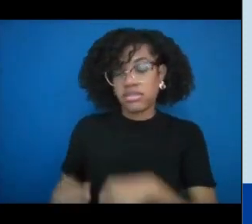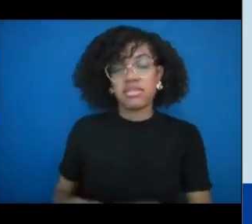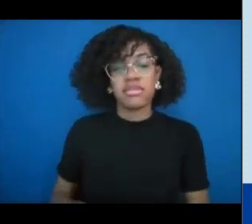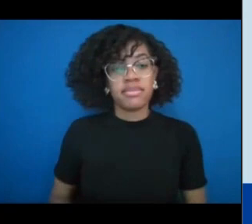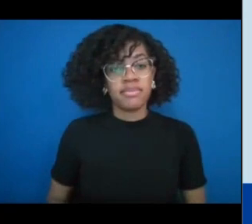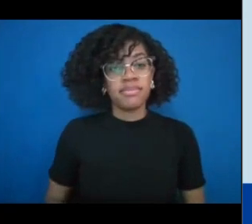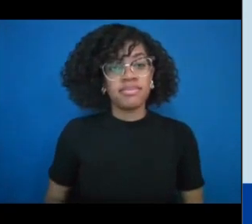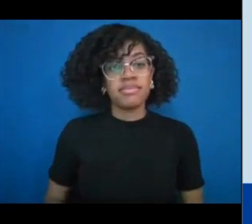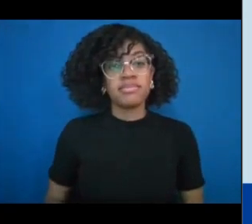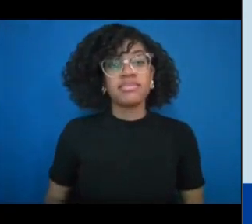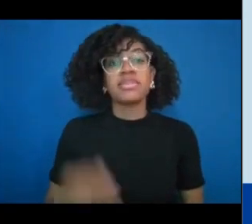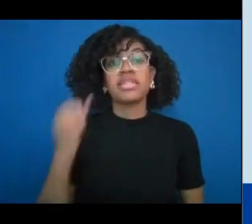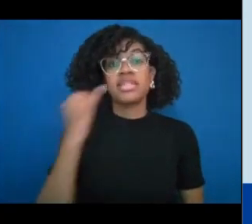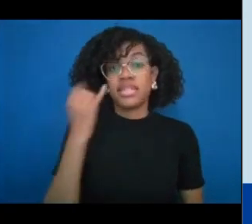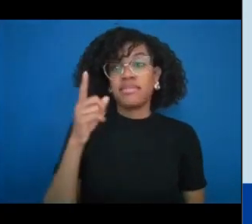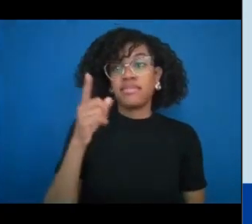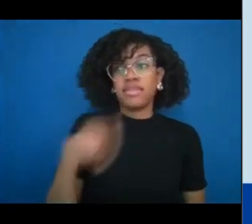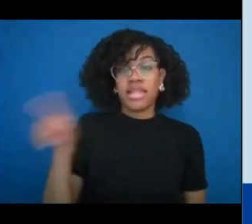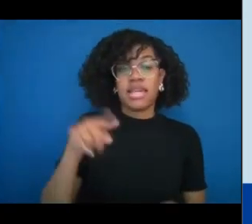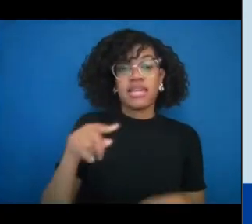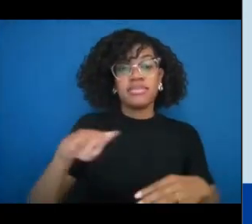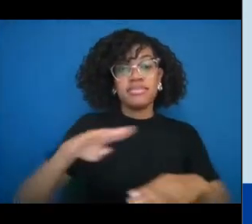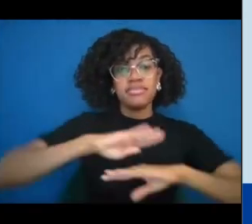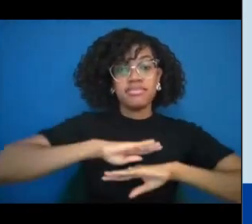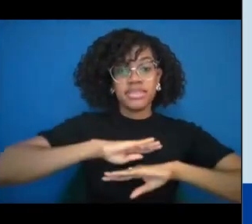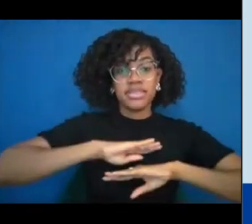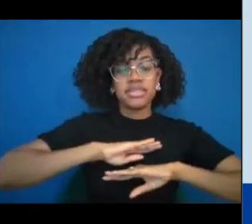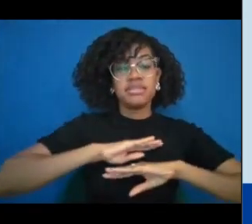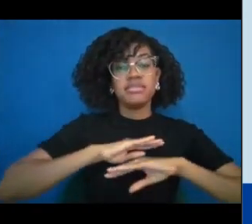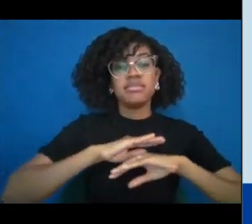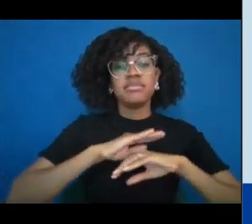as long as they meet one of those